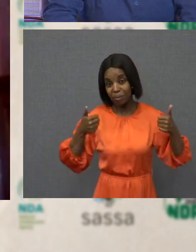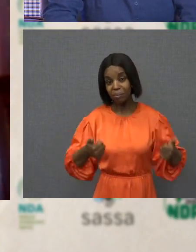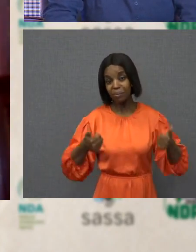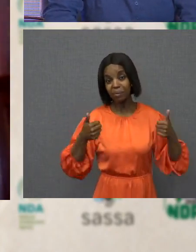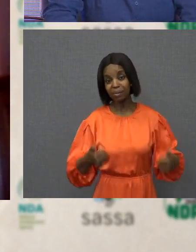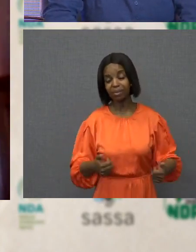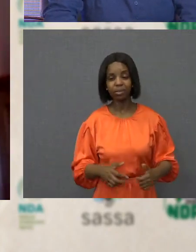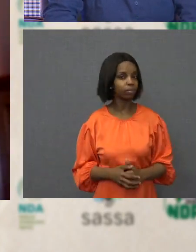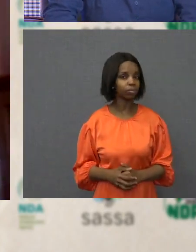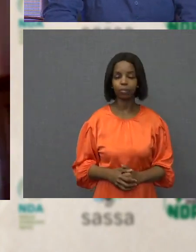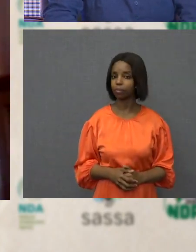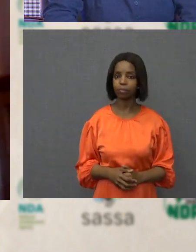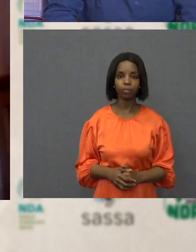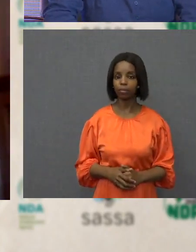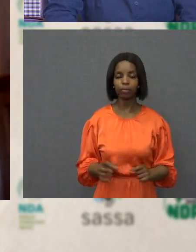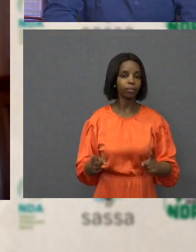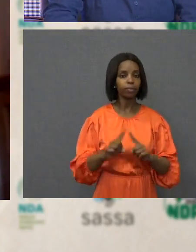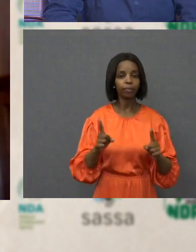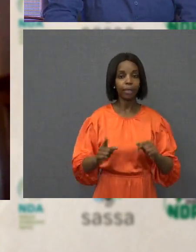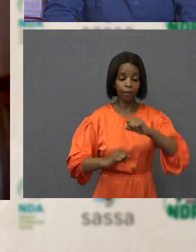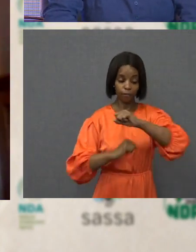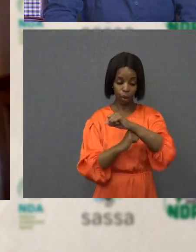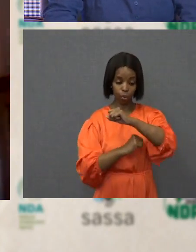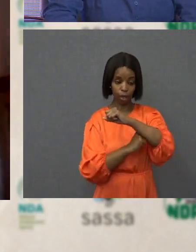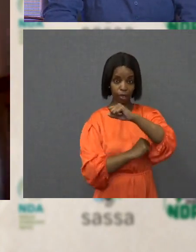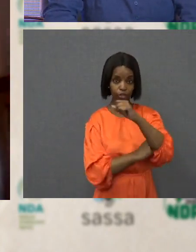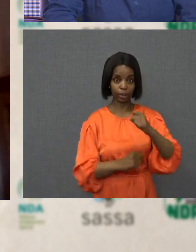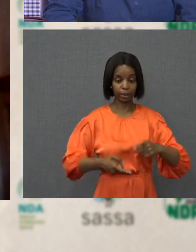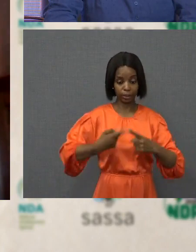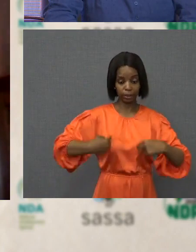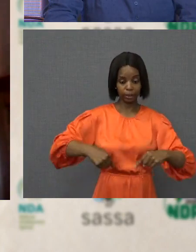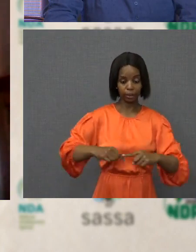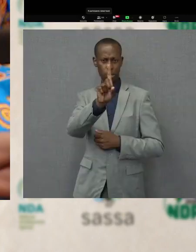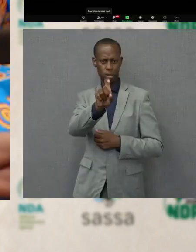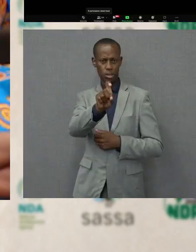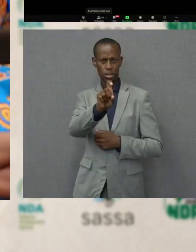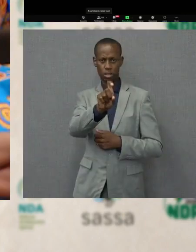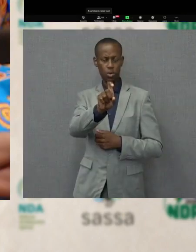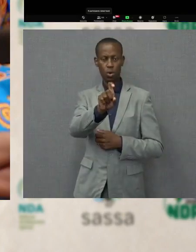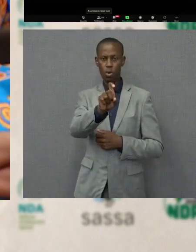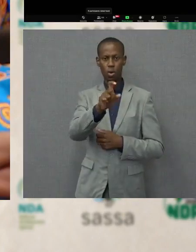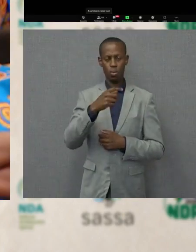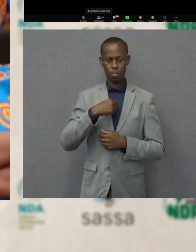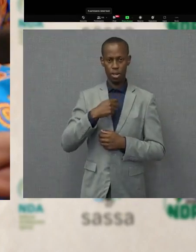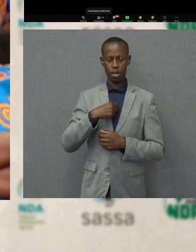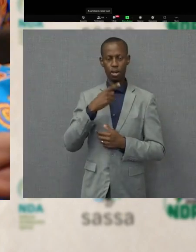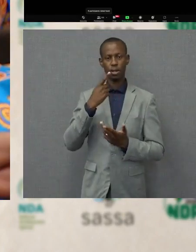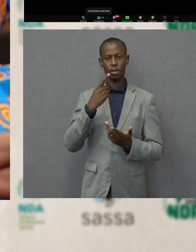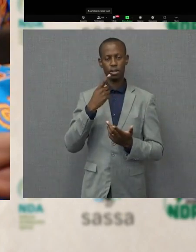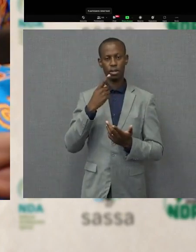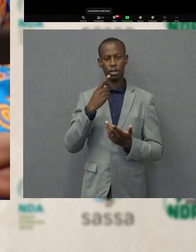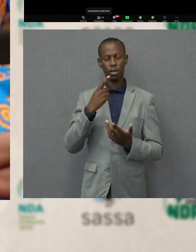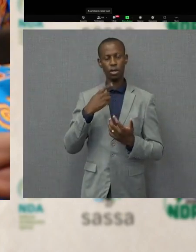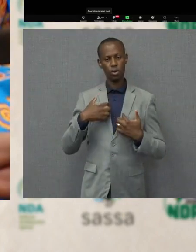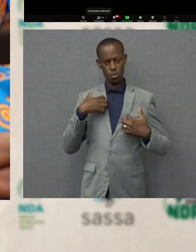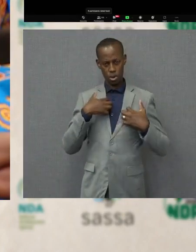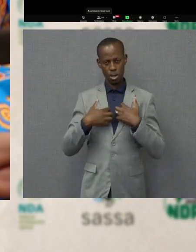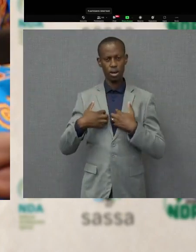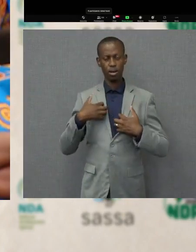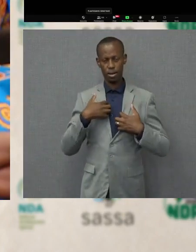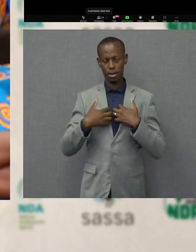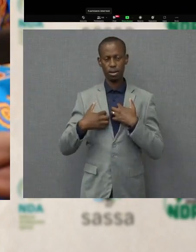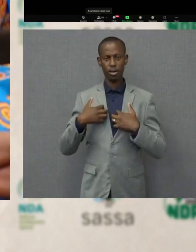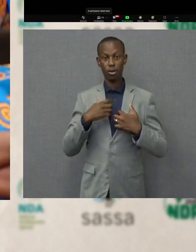and yet it is the foundation of who we are in the communities of faith. I want to lay concern because I was listening to the